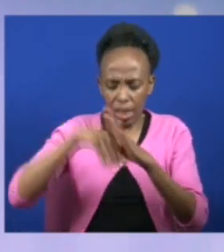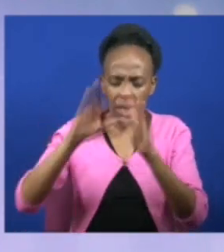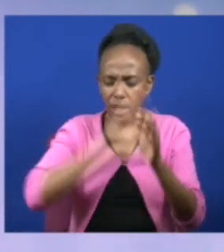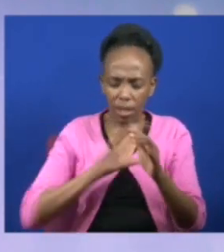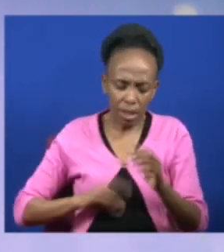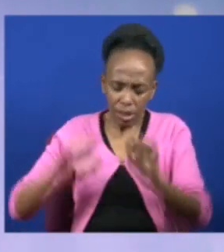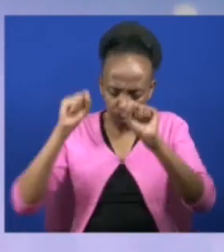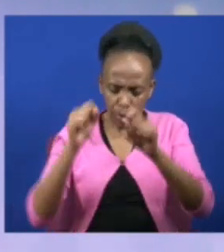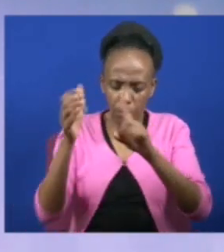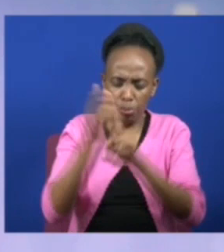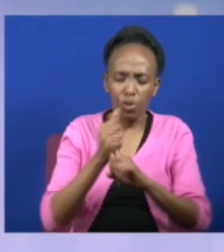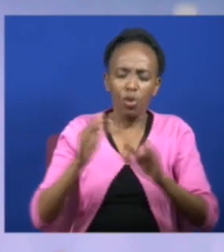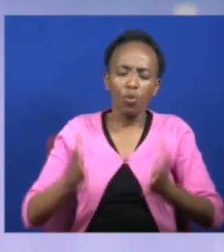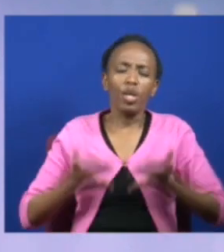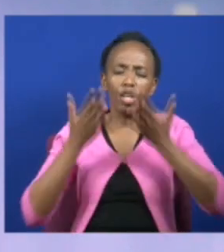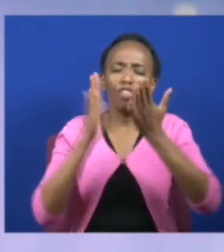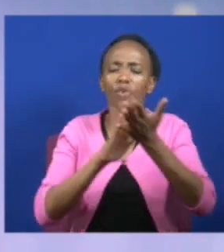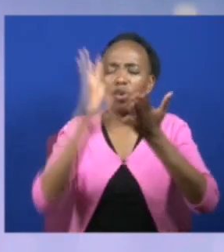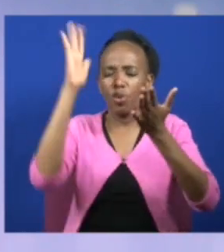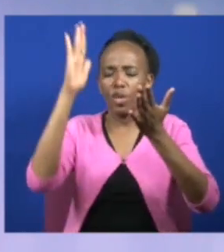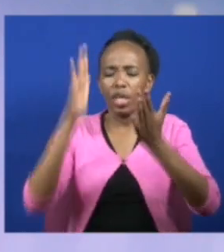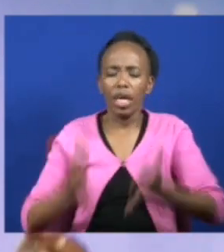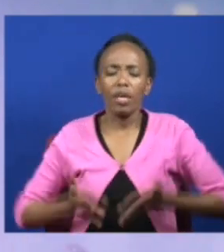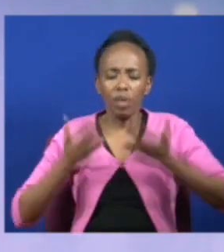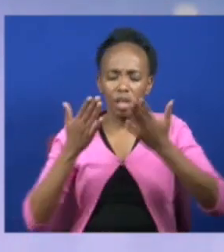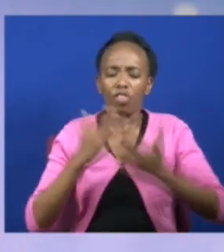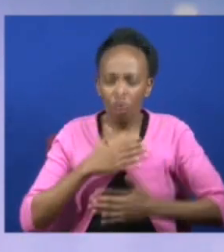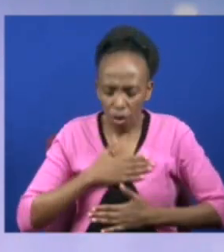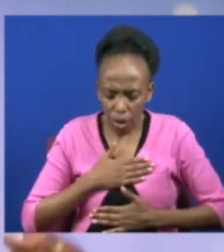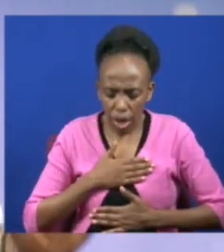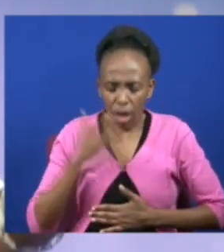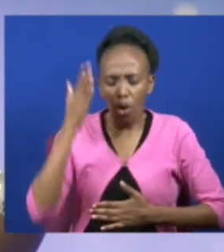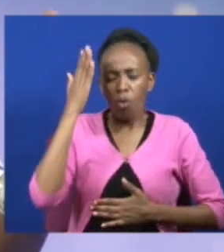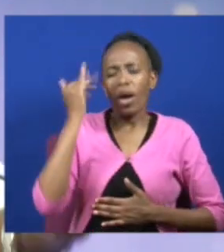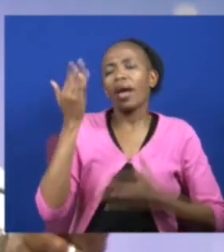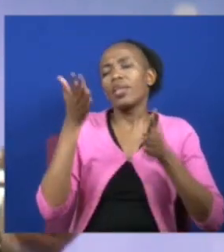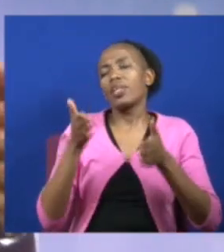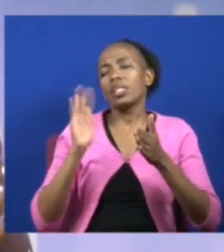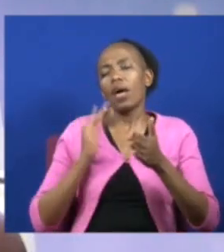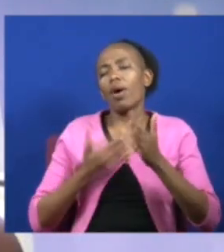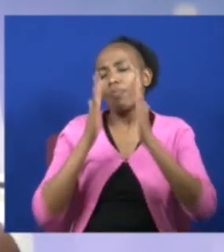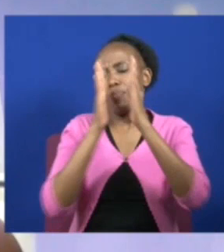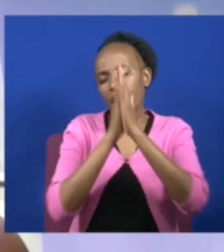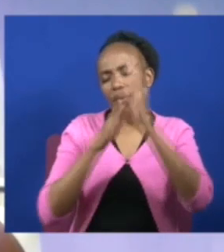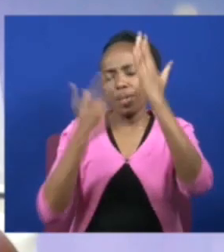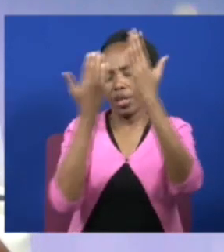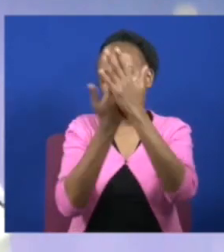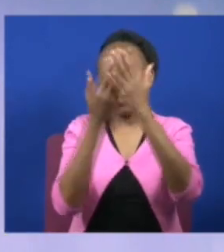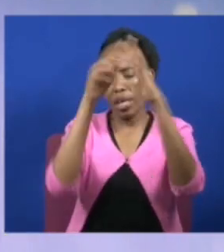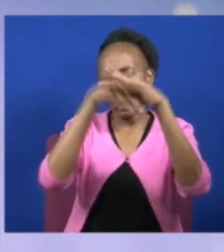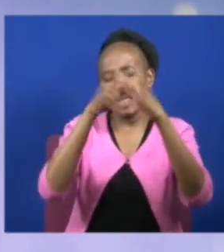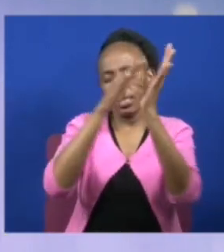Christ will be fulfilled. We give you glory and we give you honor because this is our prayer with thanksgiving